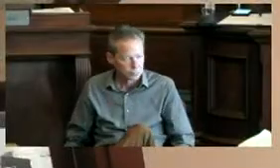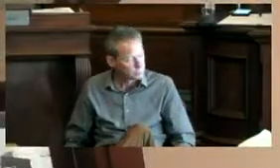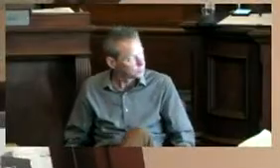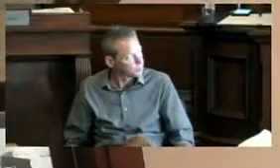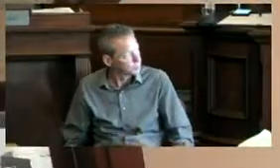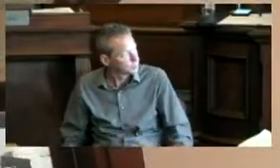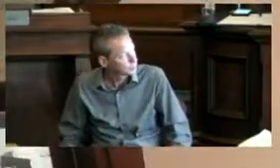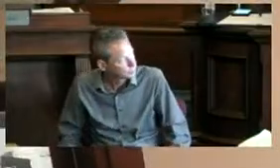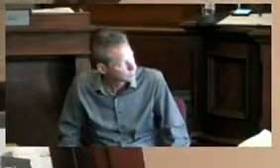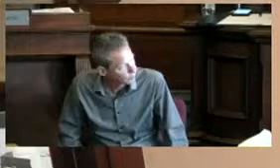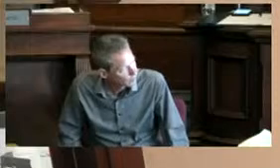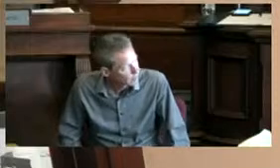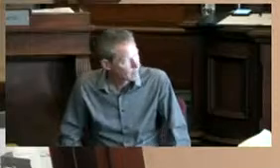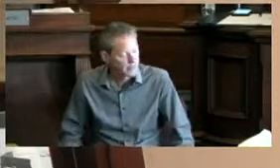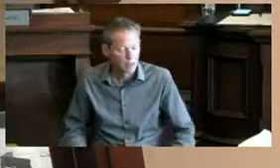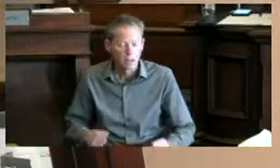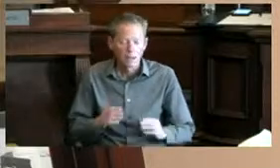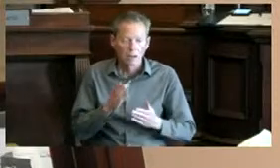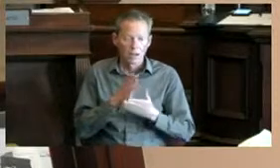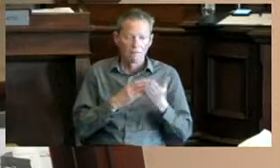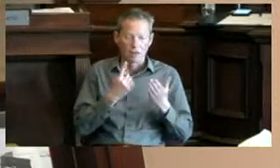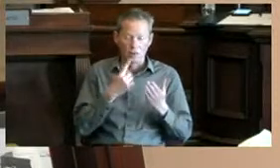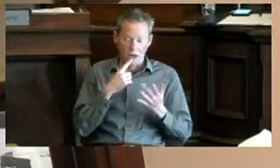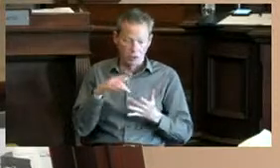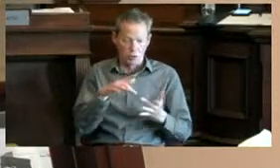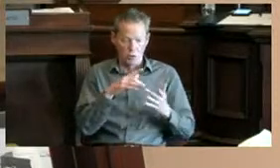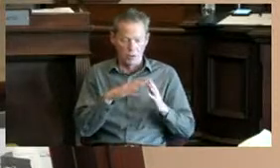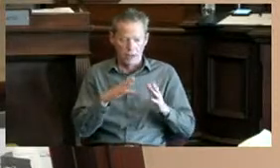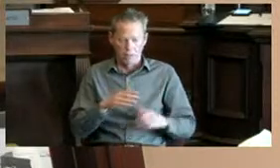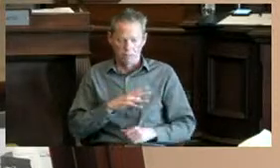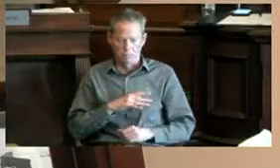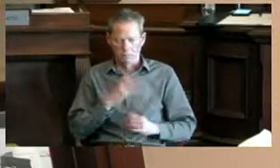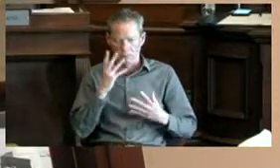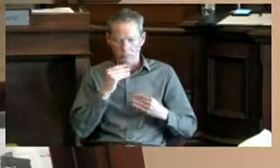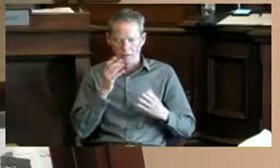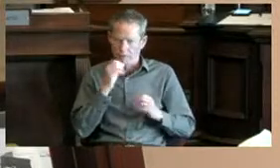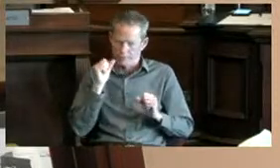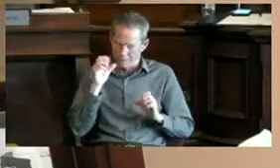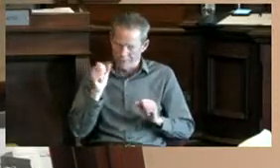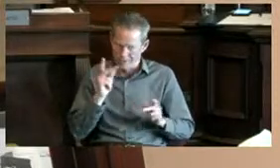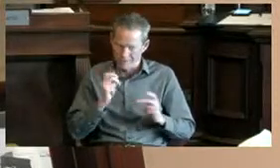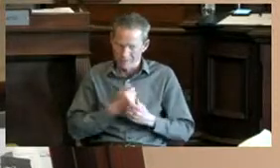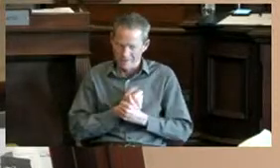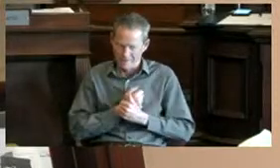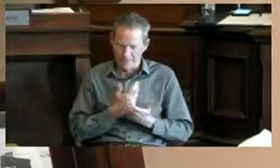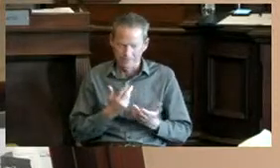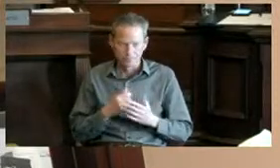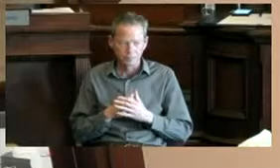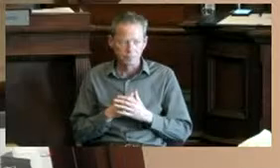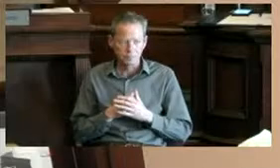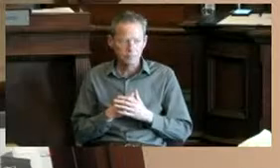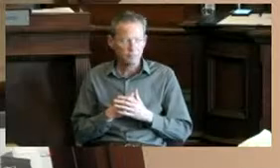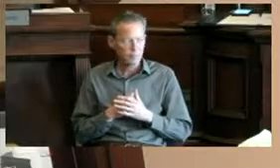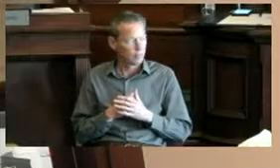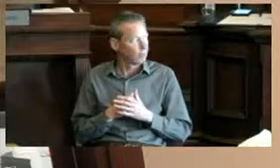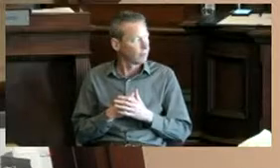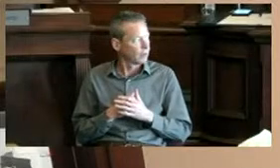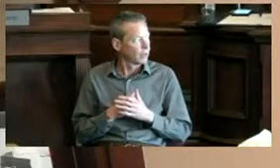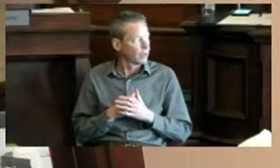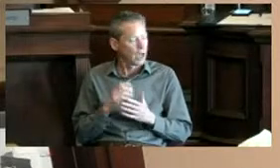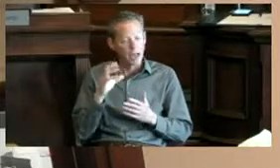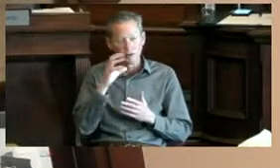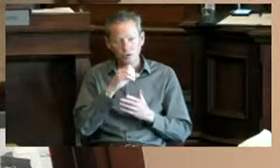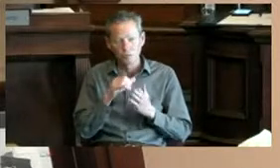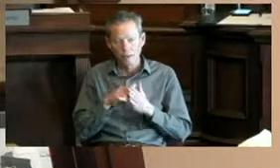tour phase one, and the houses are beautiful, and I'm not surprised that people love them, and I'm happy to hear that they're mostly able to stay the same. I assume price